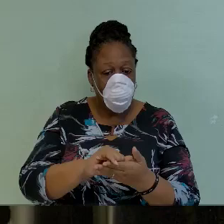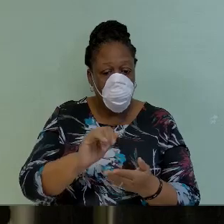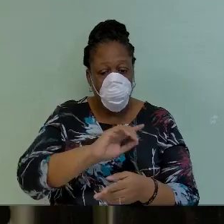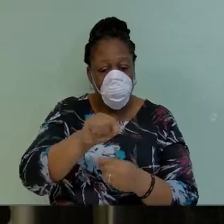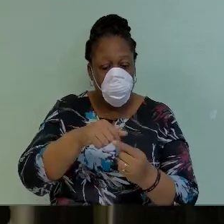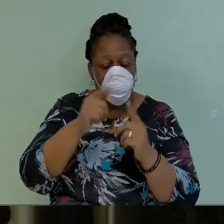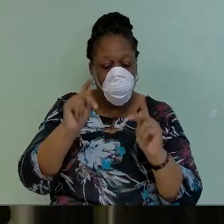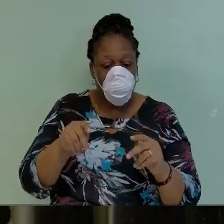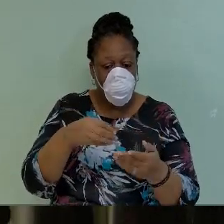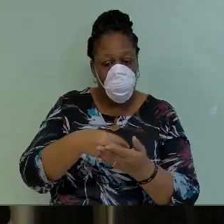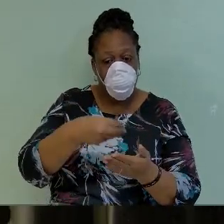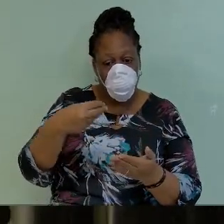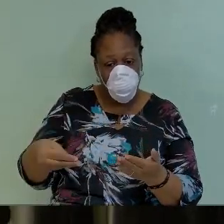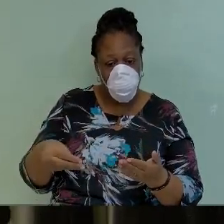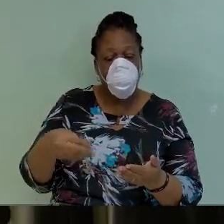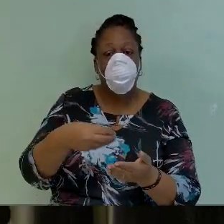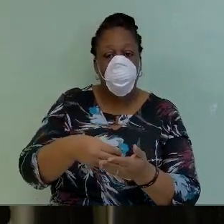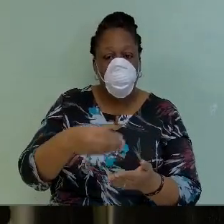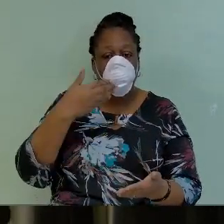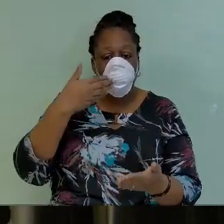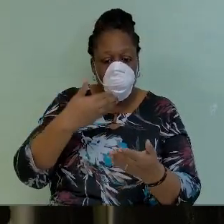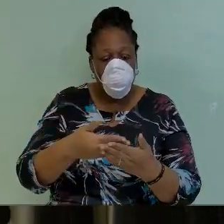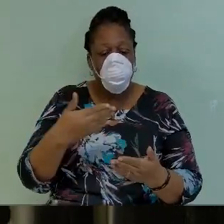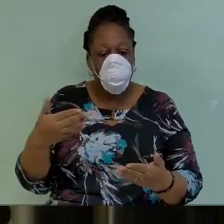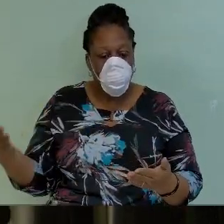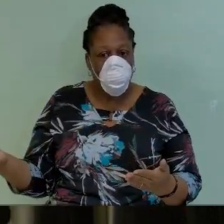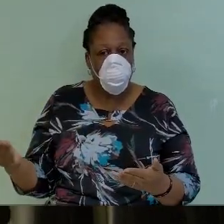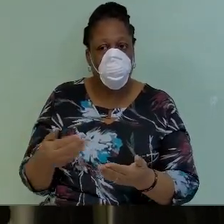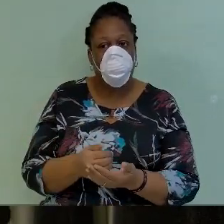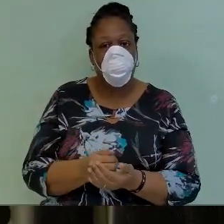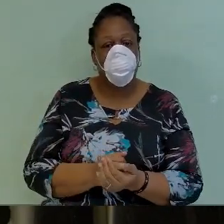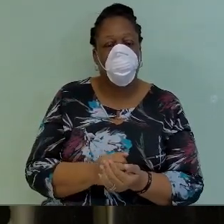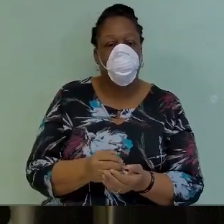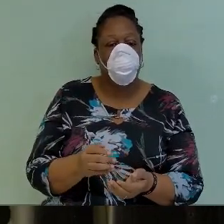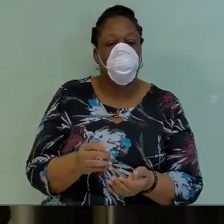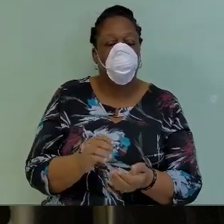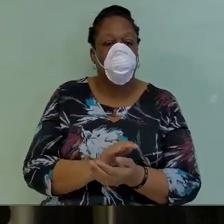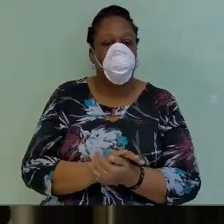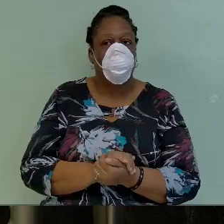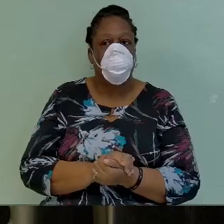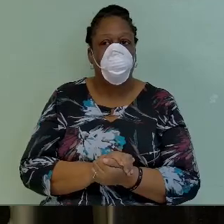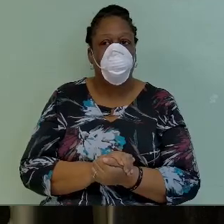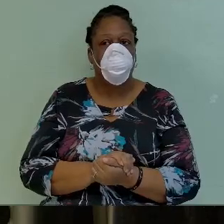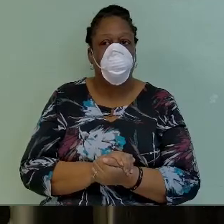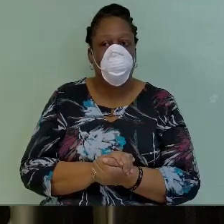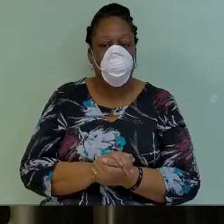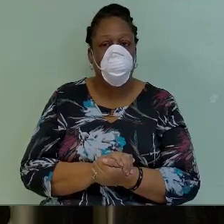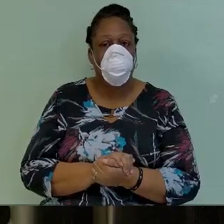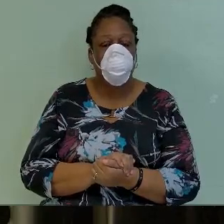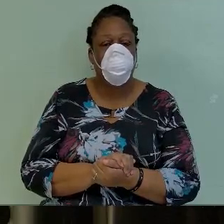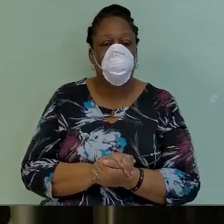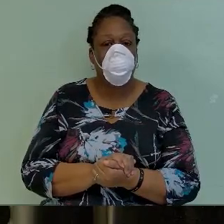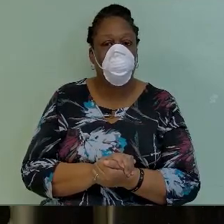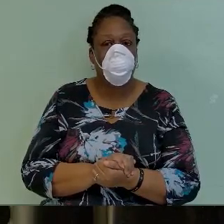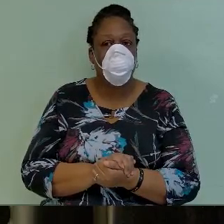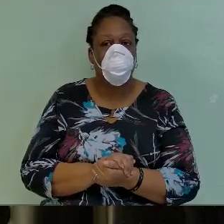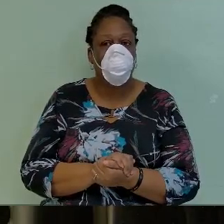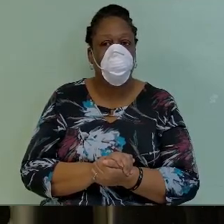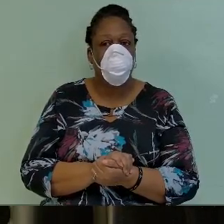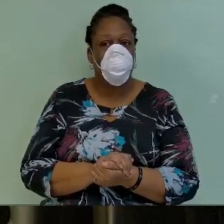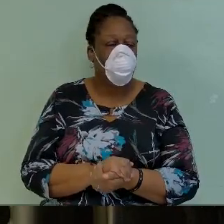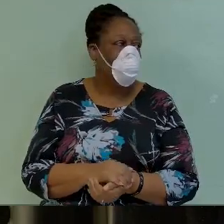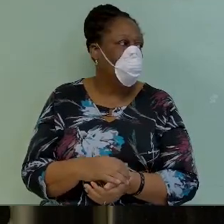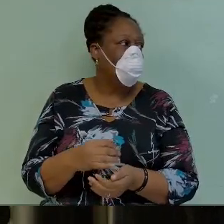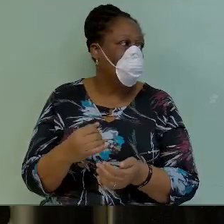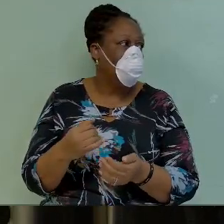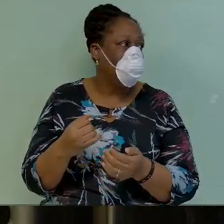is specifically designed to fight this particular disease, which is the COVID-19.